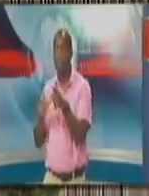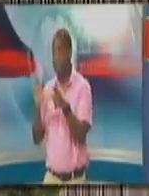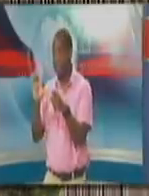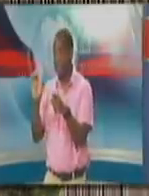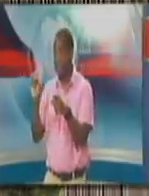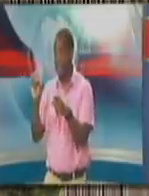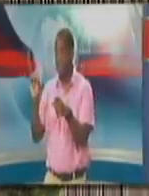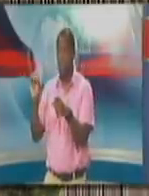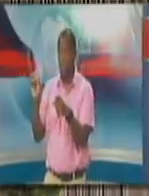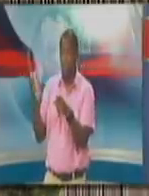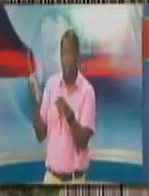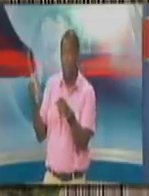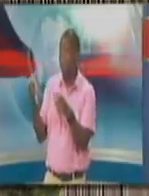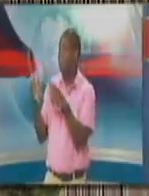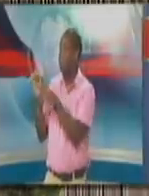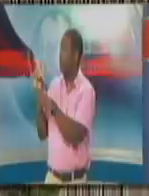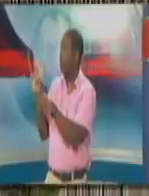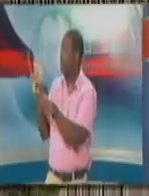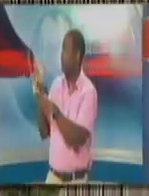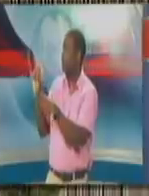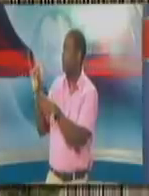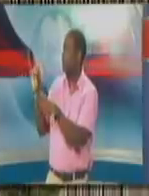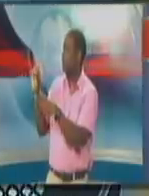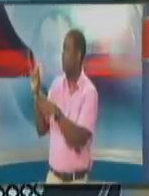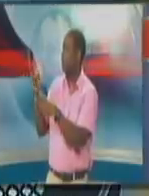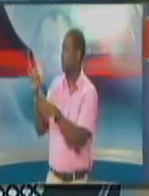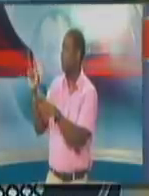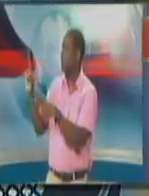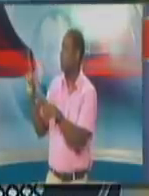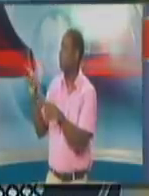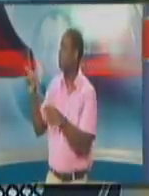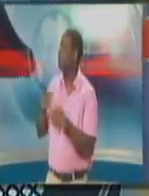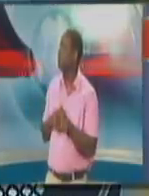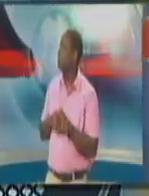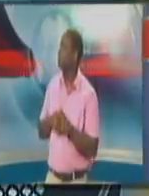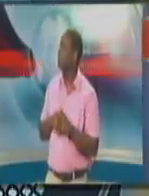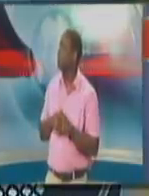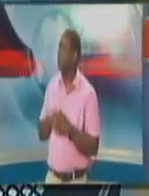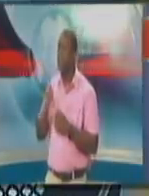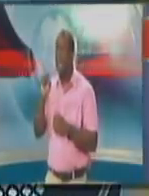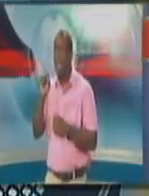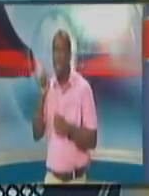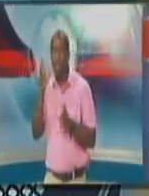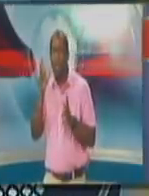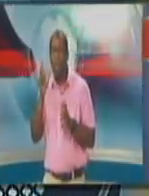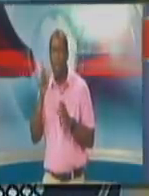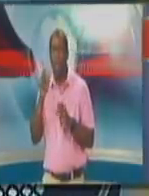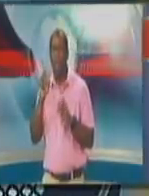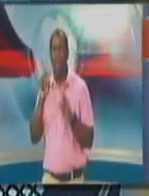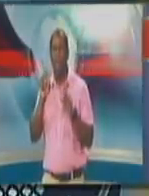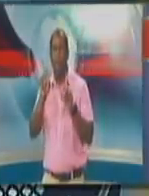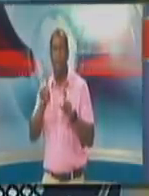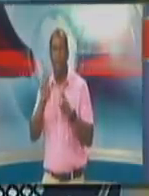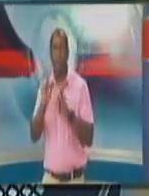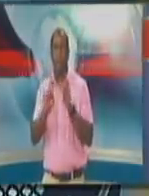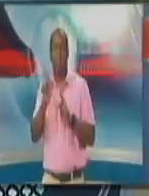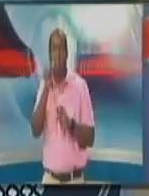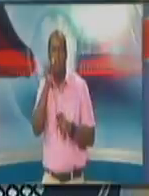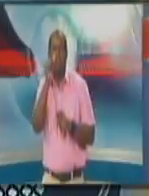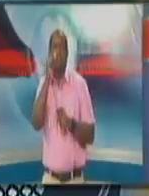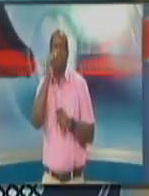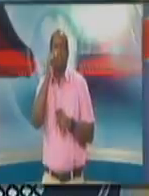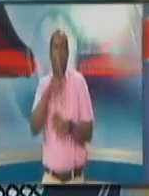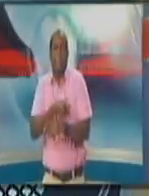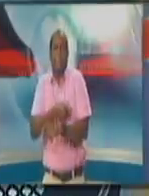I think there was another question. Yeah, Dr. Othello has done. Yes. Dr. Othello, there's a question for you to answer. Yes, I think I heard a question about rehabilitation centers, and I just want to let the